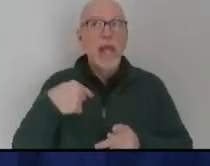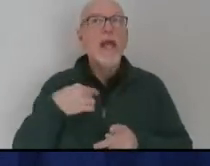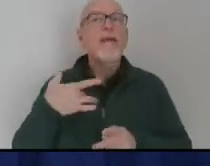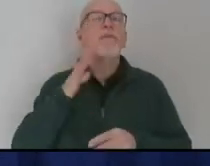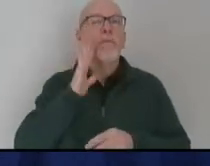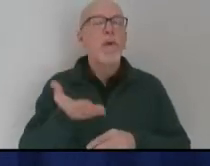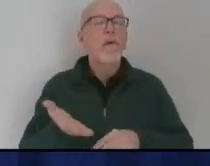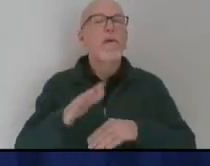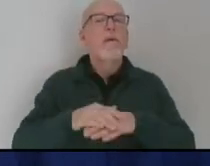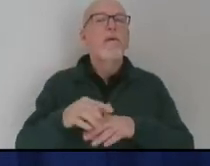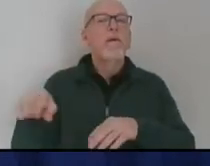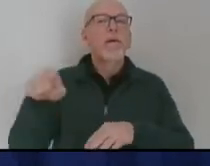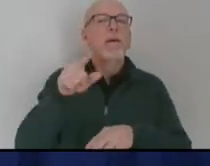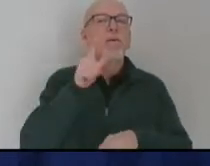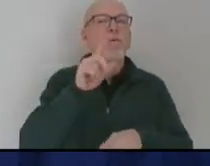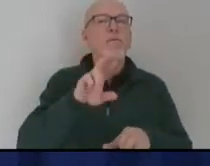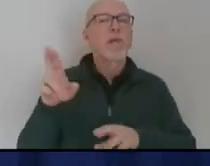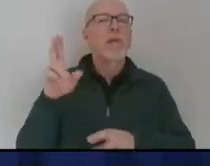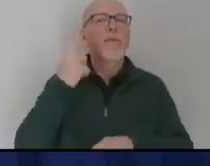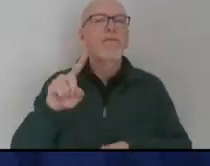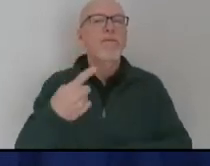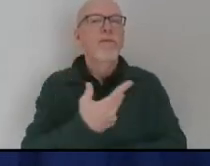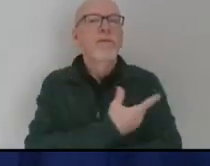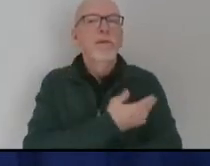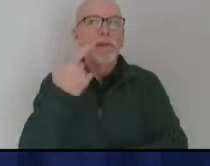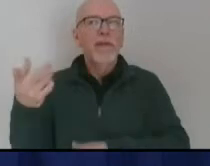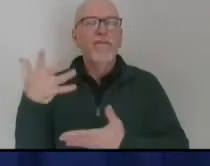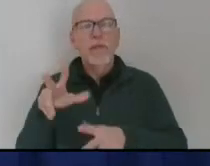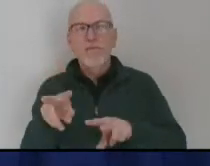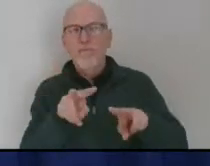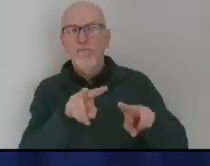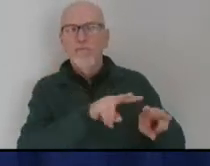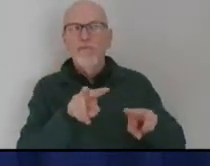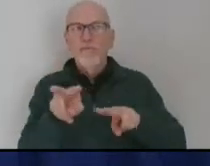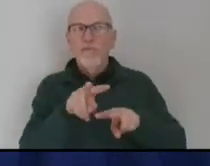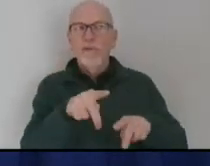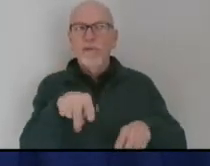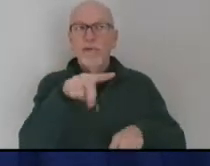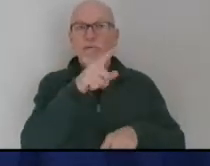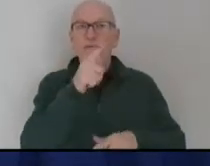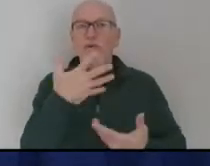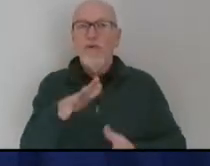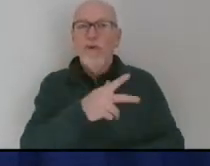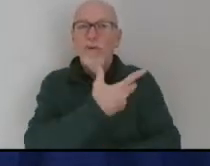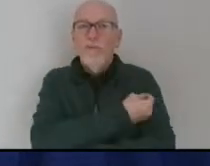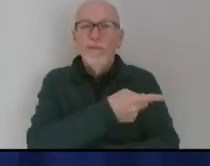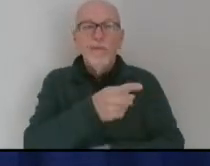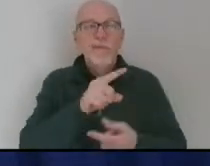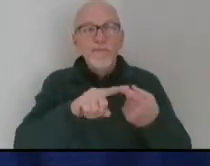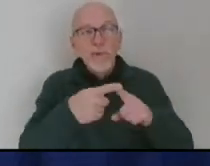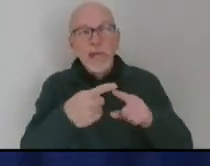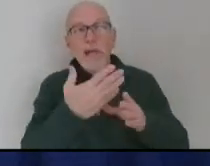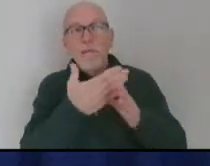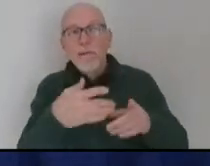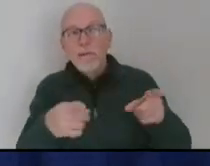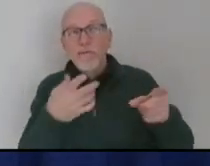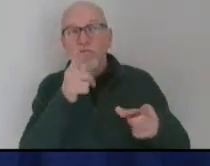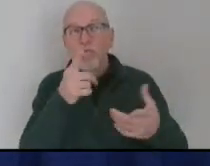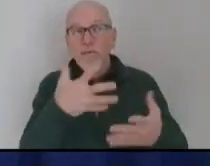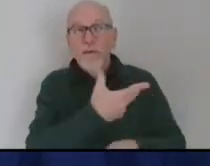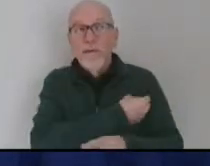increased uptake among the staff because they will have at that time been able to watch their friends and fellow colleagues and how they've done with the